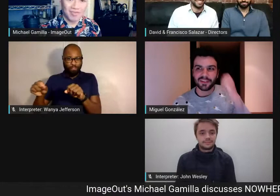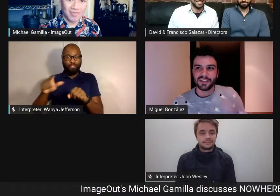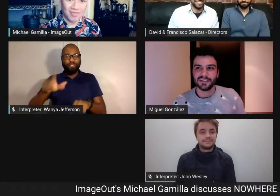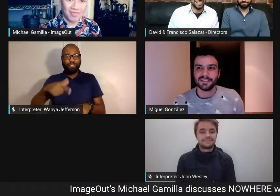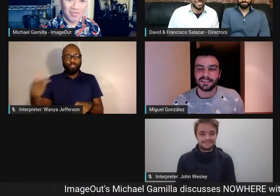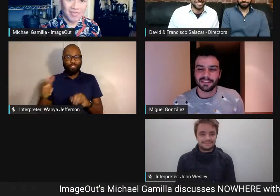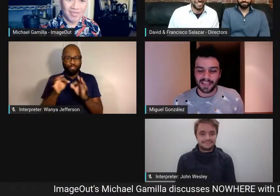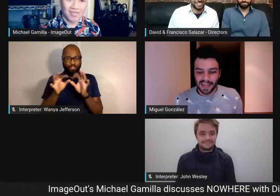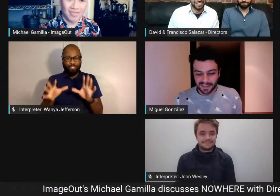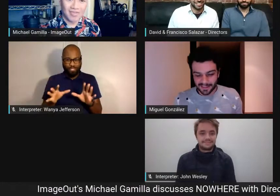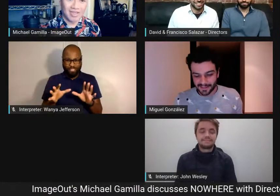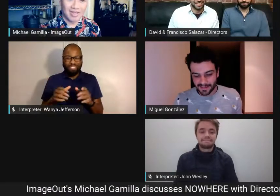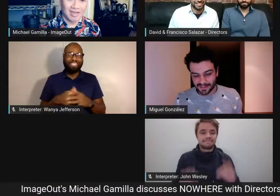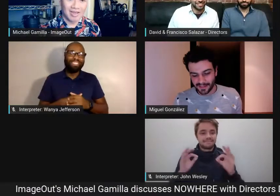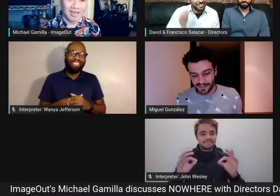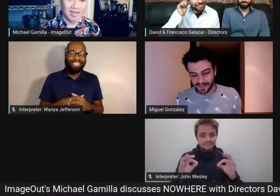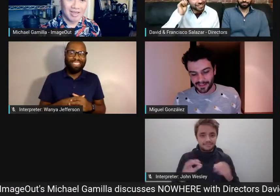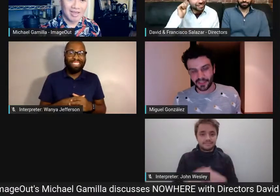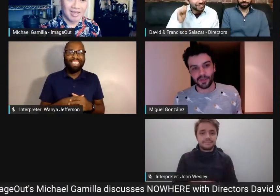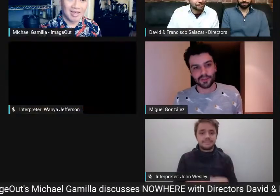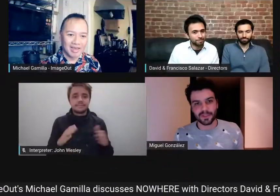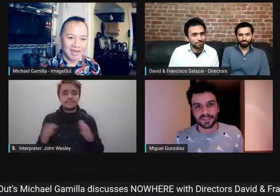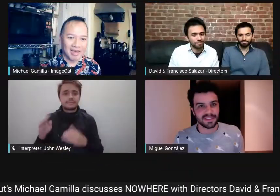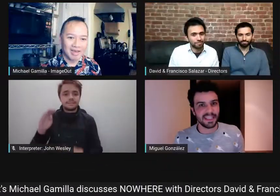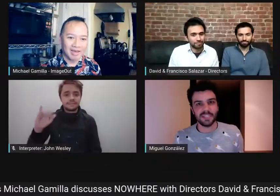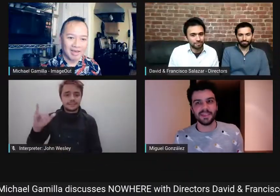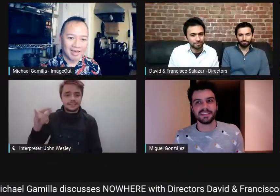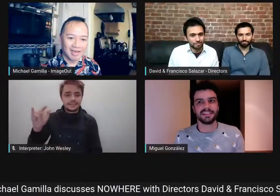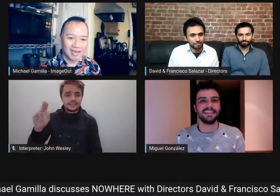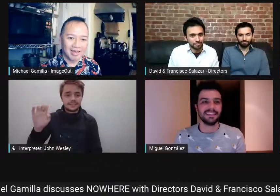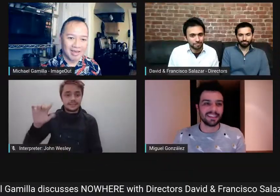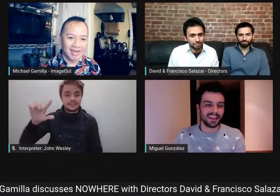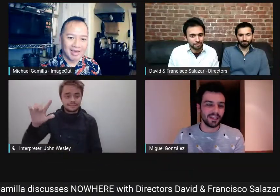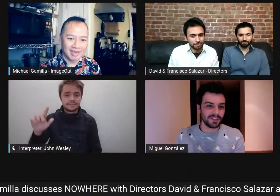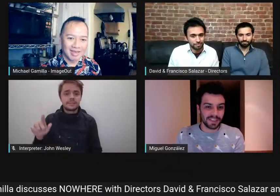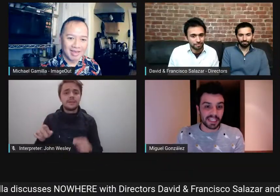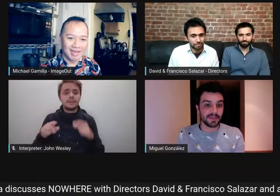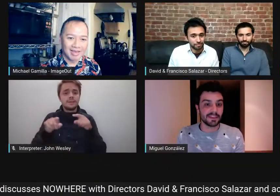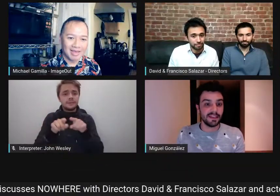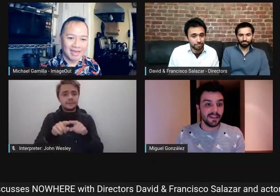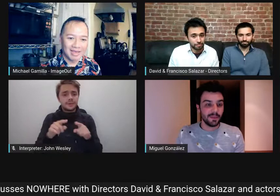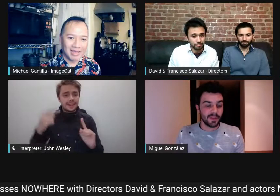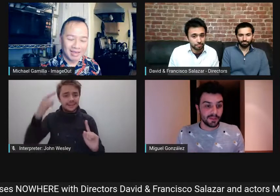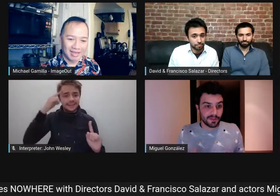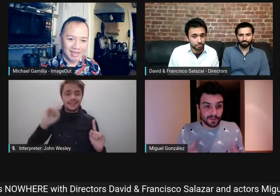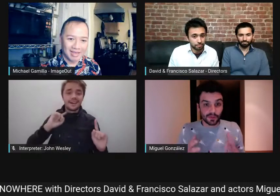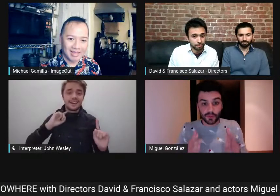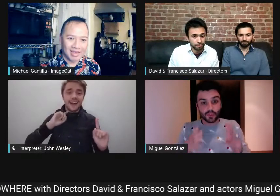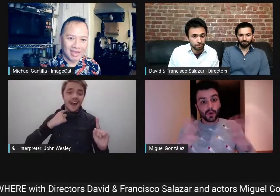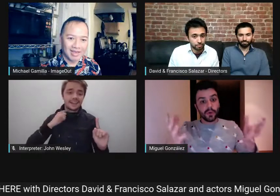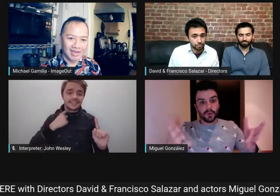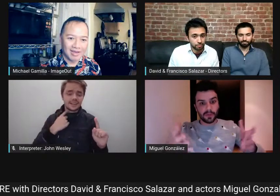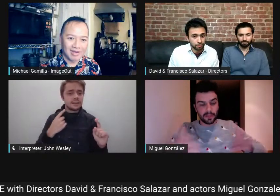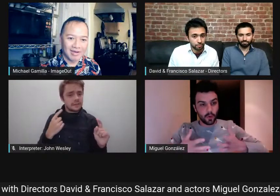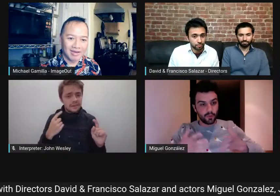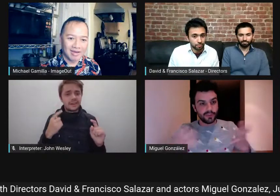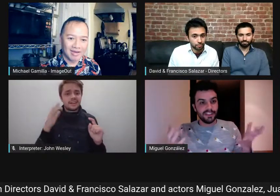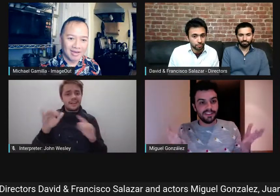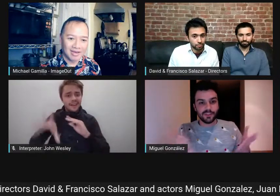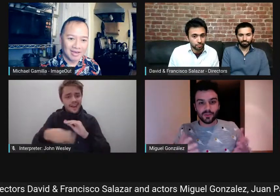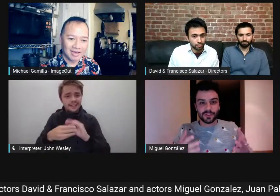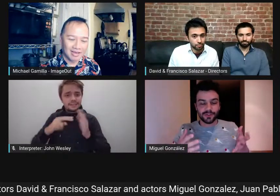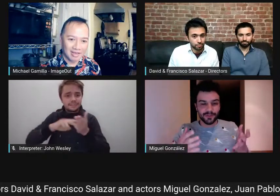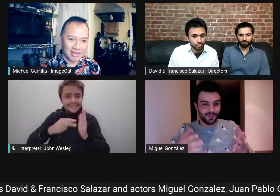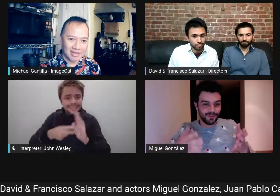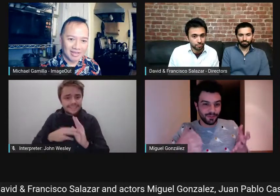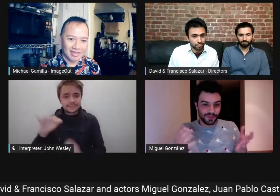I think that the accent, it's also a statement. It's a kind of statement because you show, like, openly